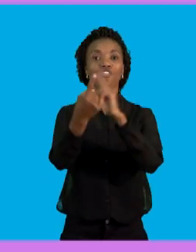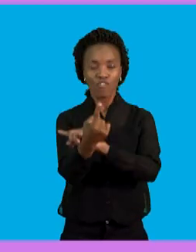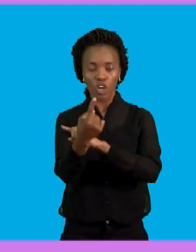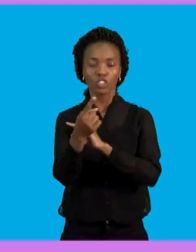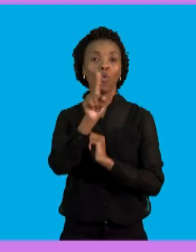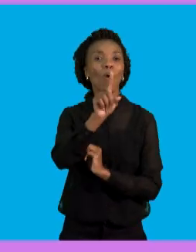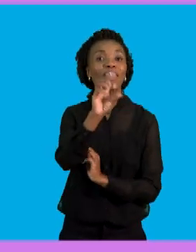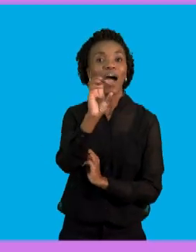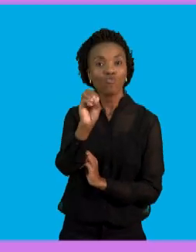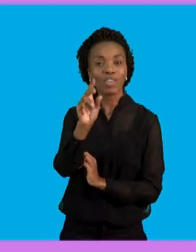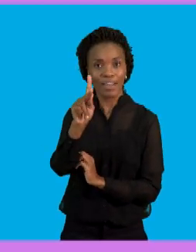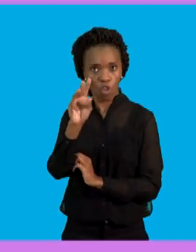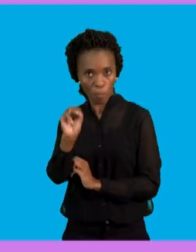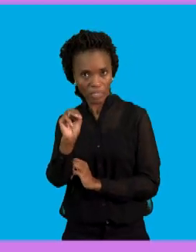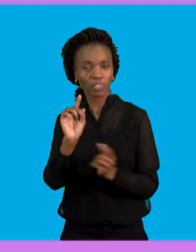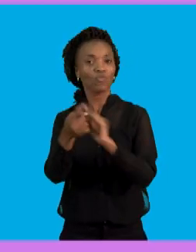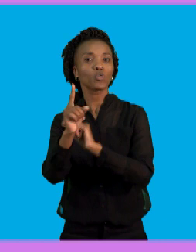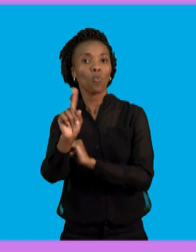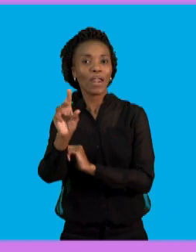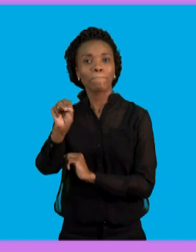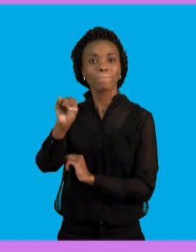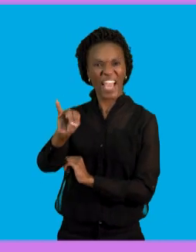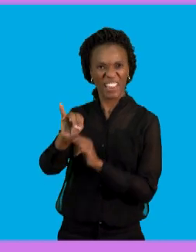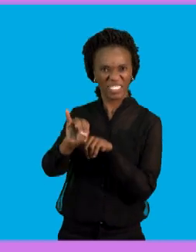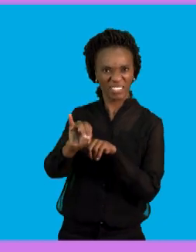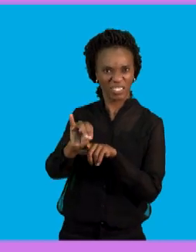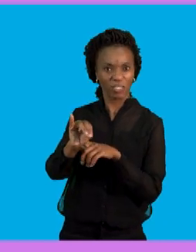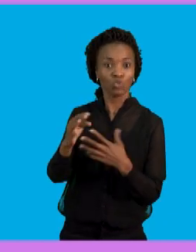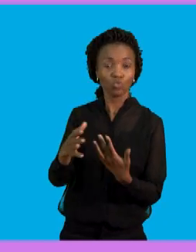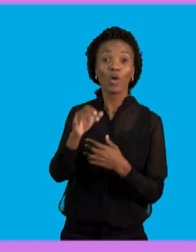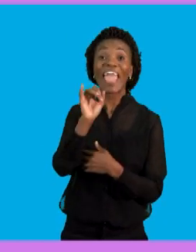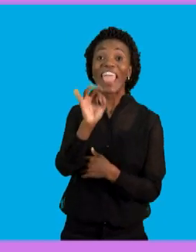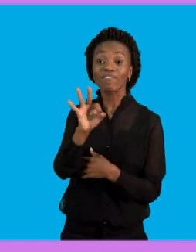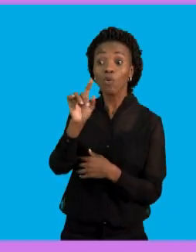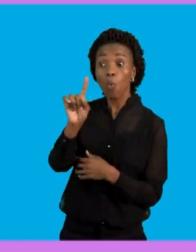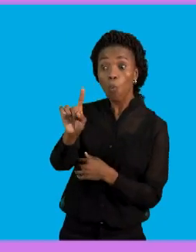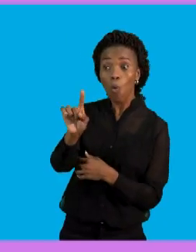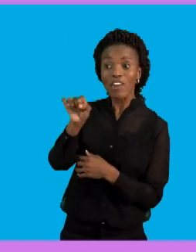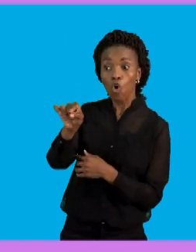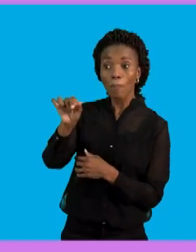100 kilometers to miles. If you are given 1 mile is equals to